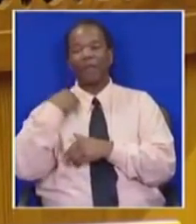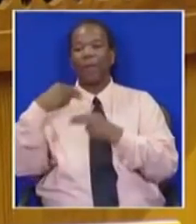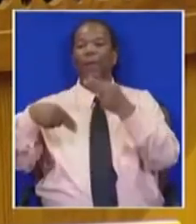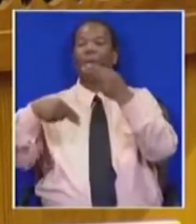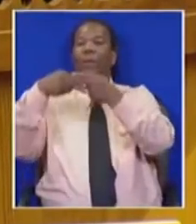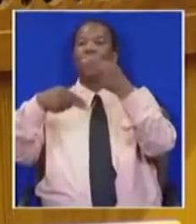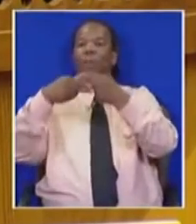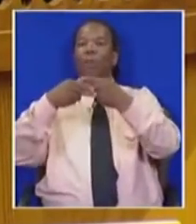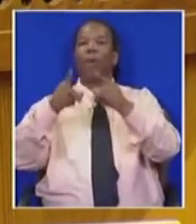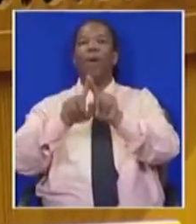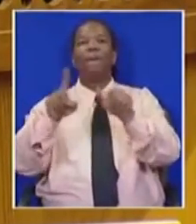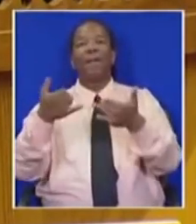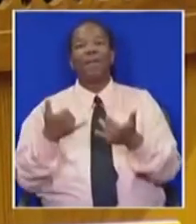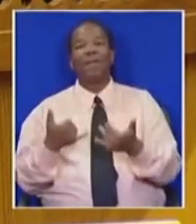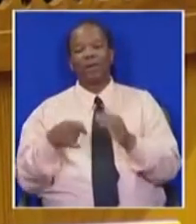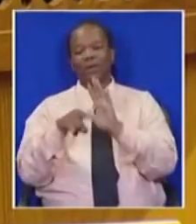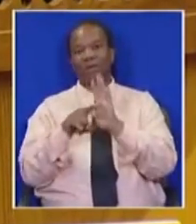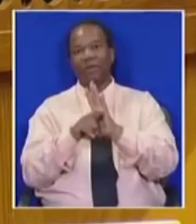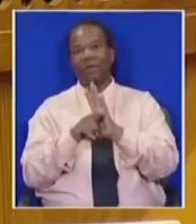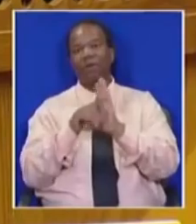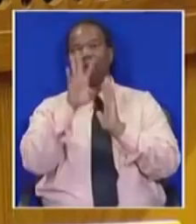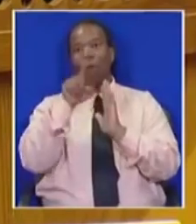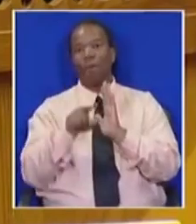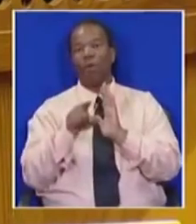has ballooned to 4.3% of GDP.